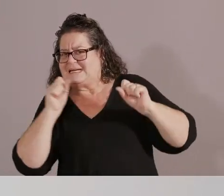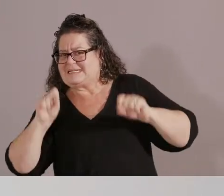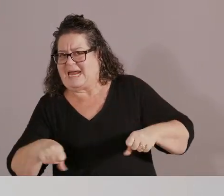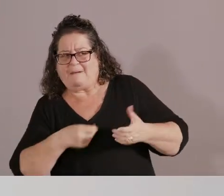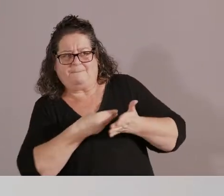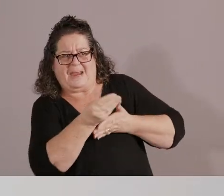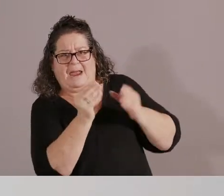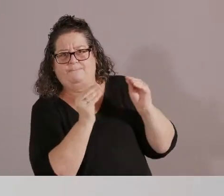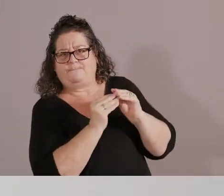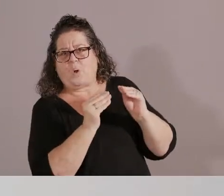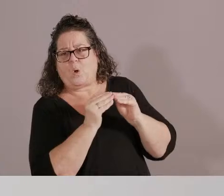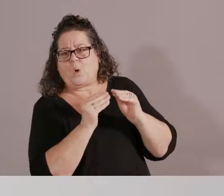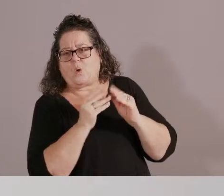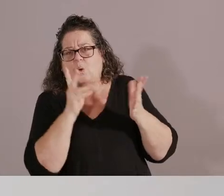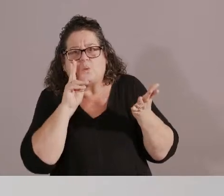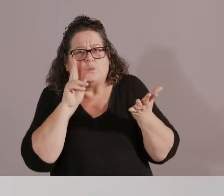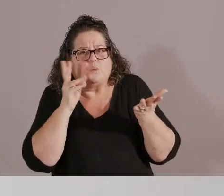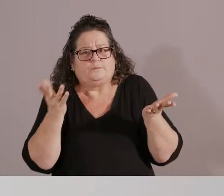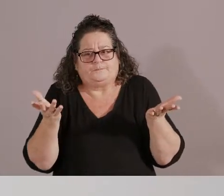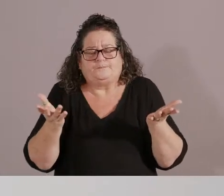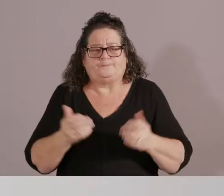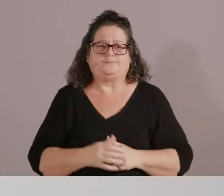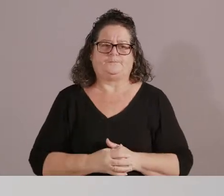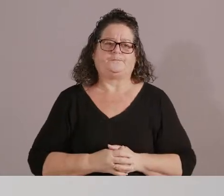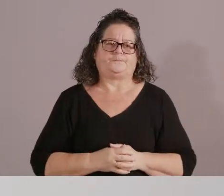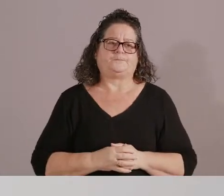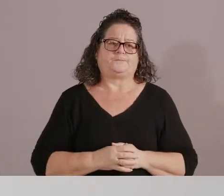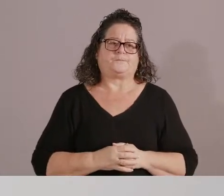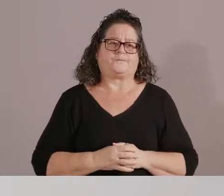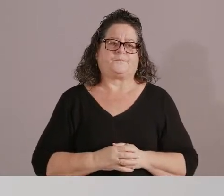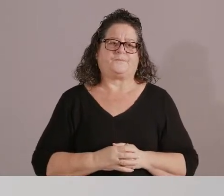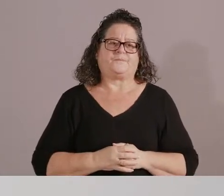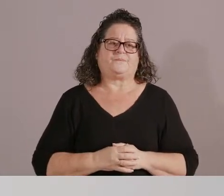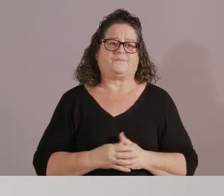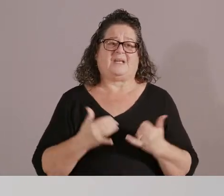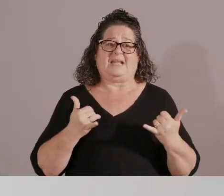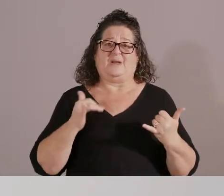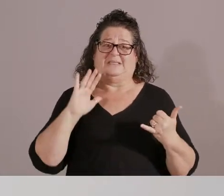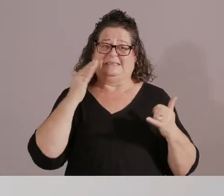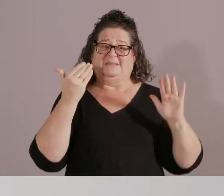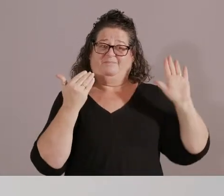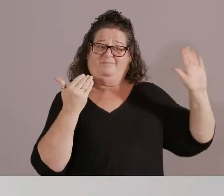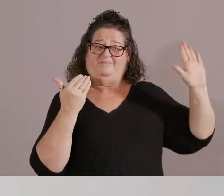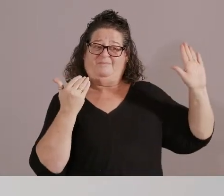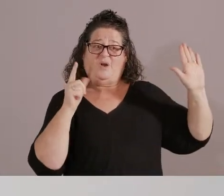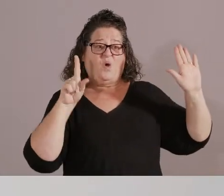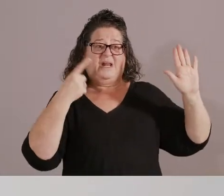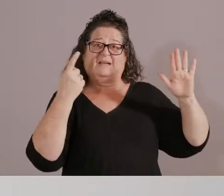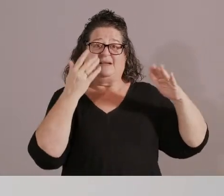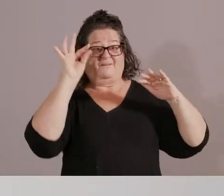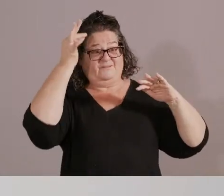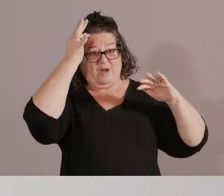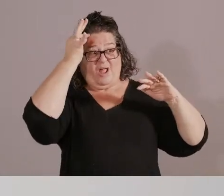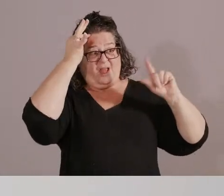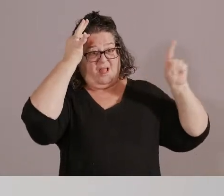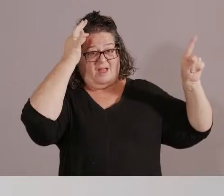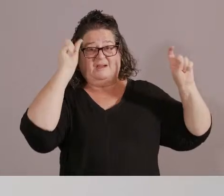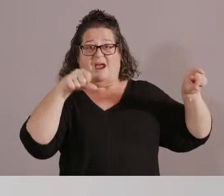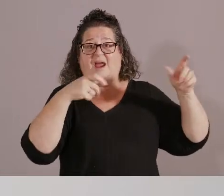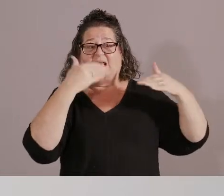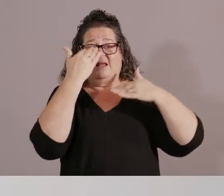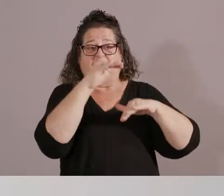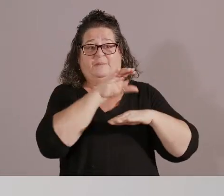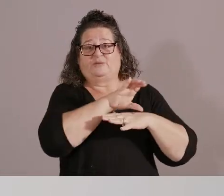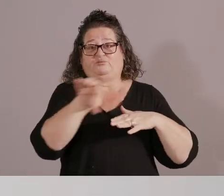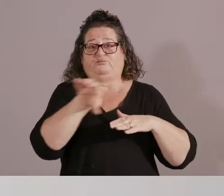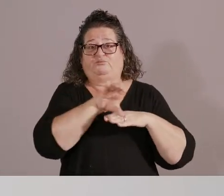at this point, and I think only the feds can do the purchasing and distribution. So I'll follow up on that later.